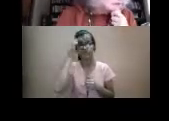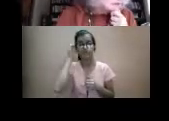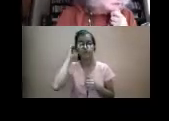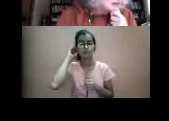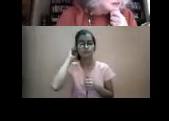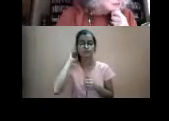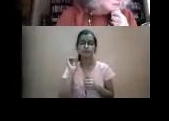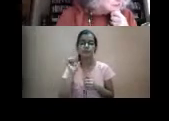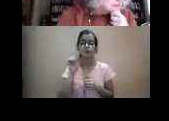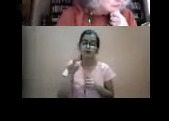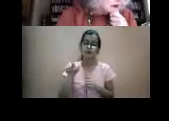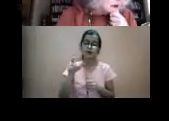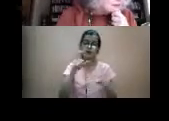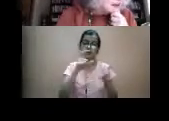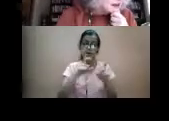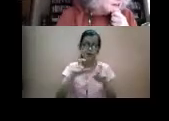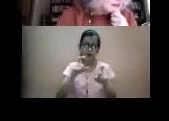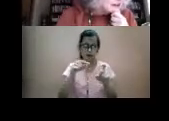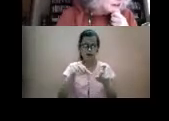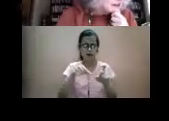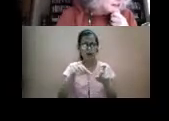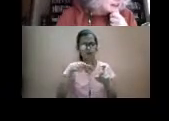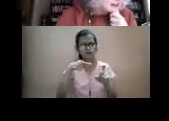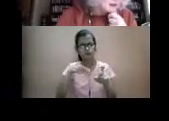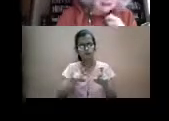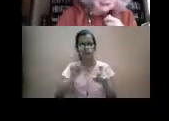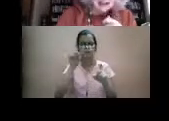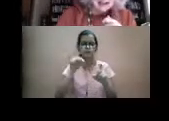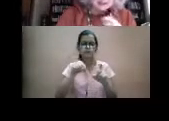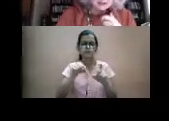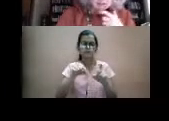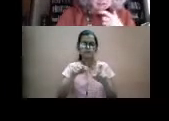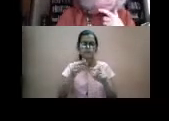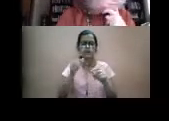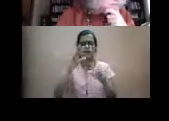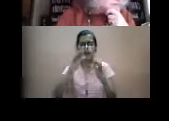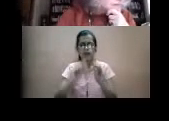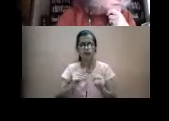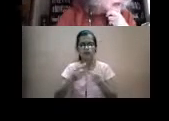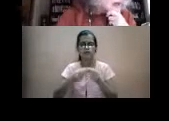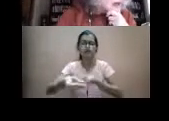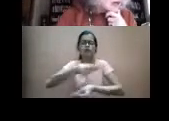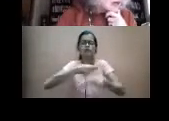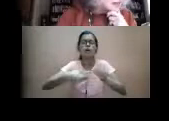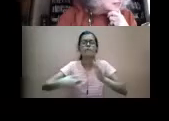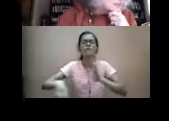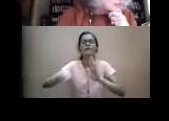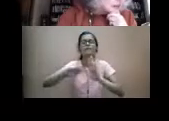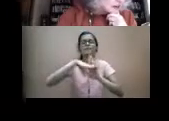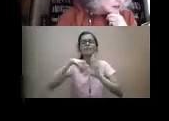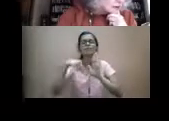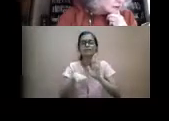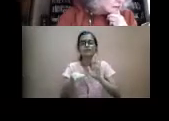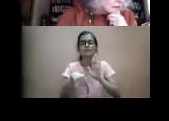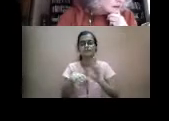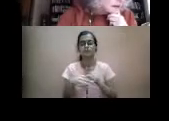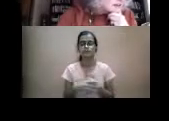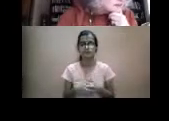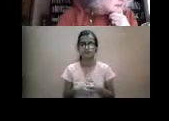Carers themselves often have less economic status than those they care